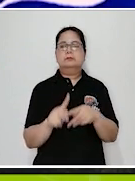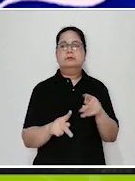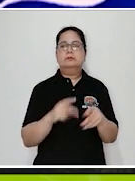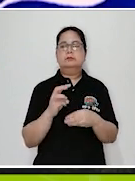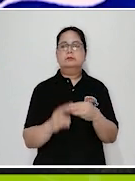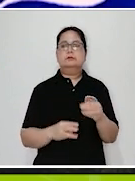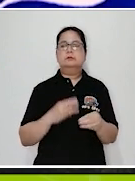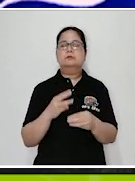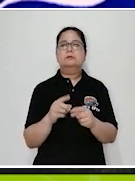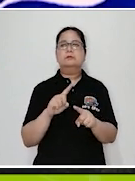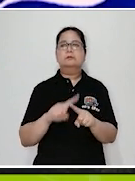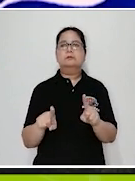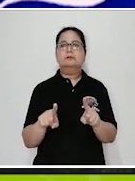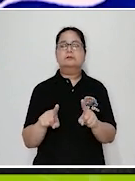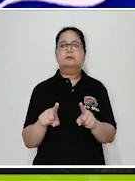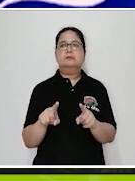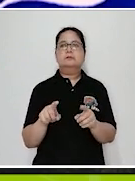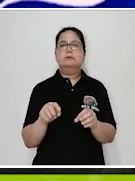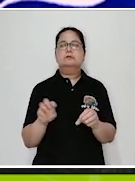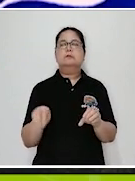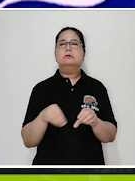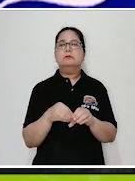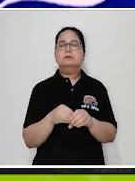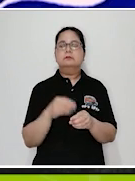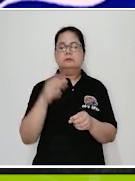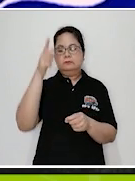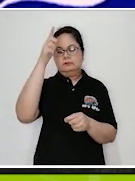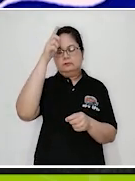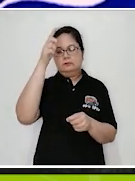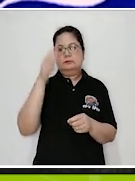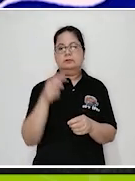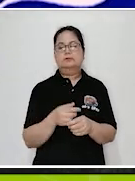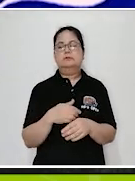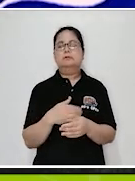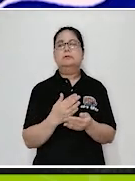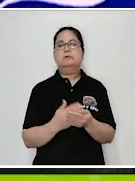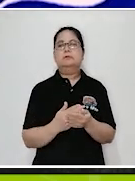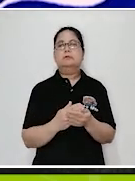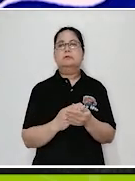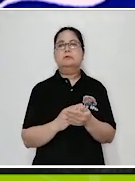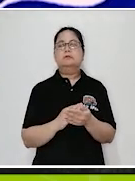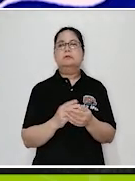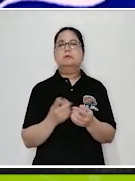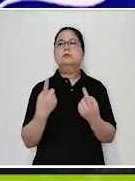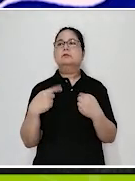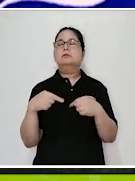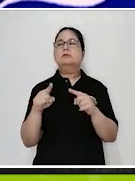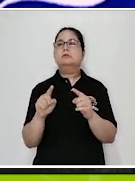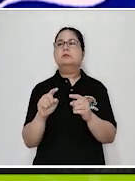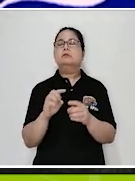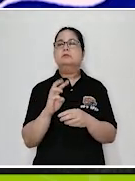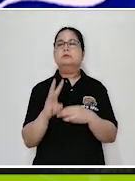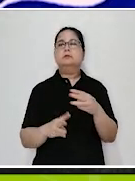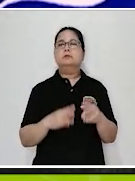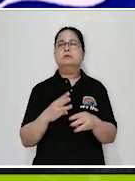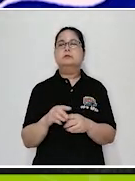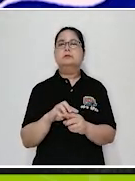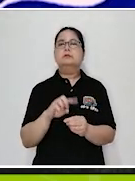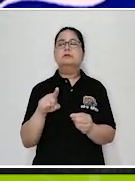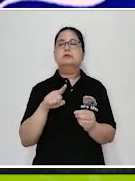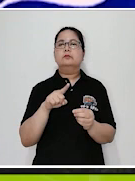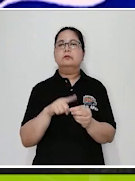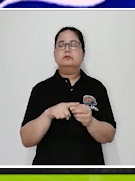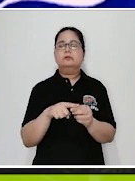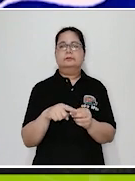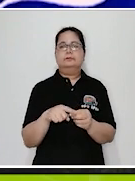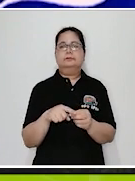But Kaguya Hime belonged to the moon. She sometimes comes back to the world when it is the